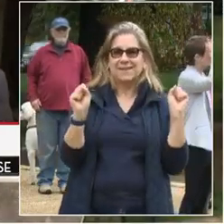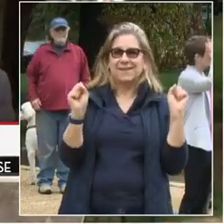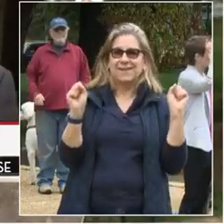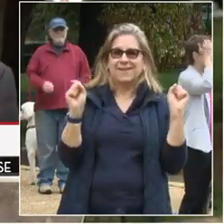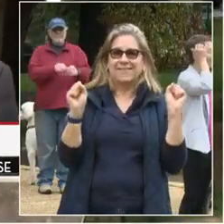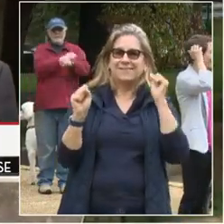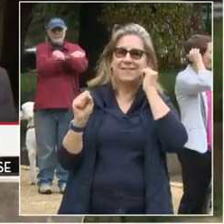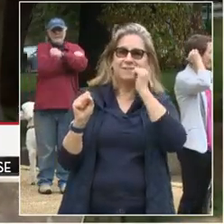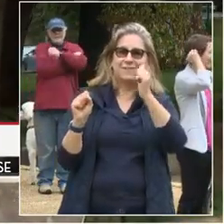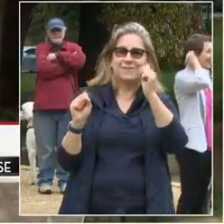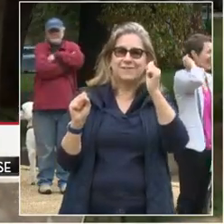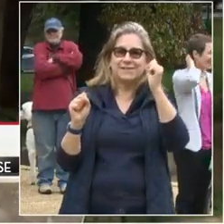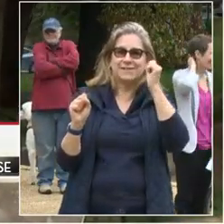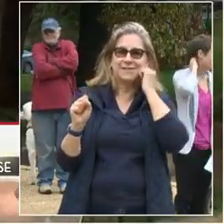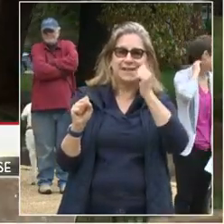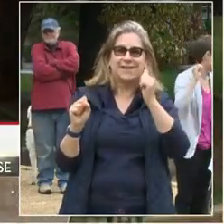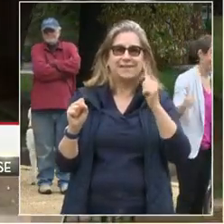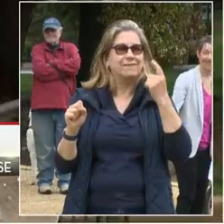transportation. Thank you.